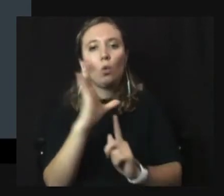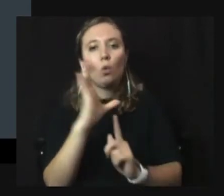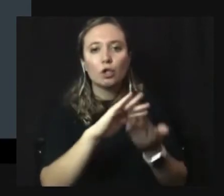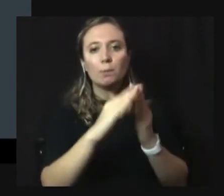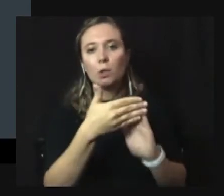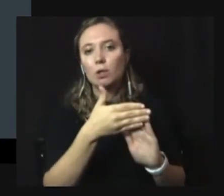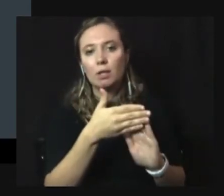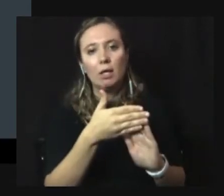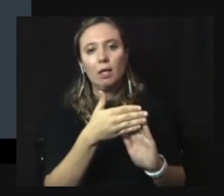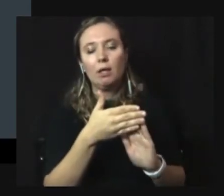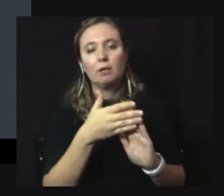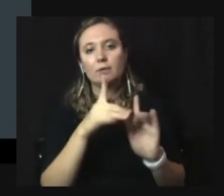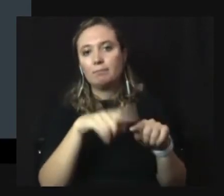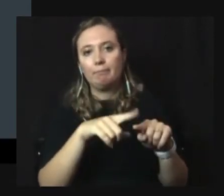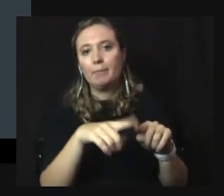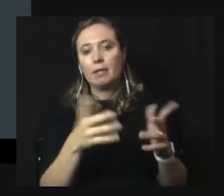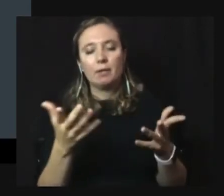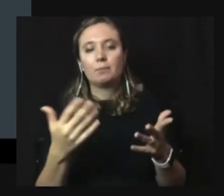And